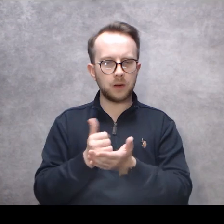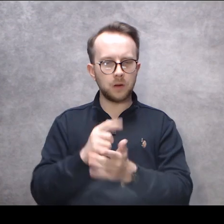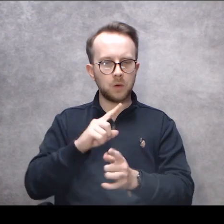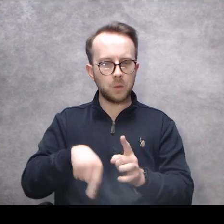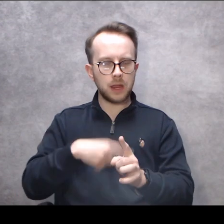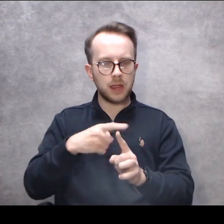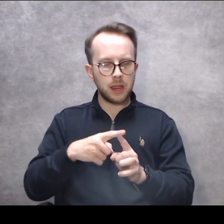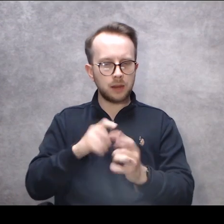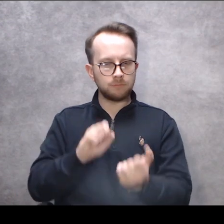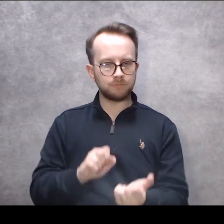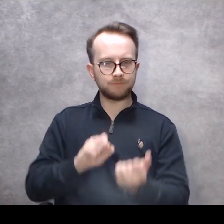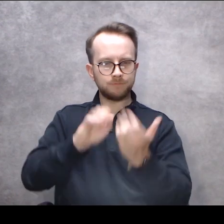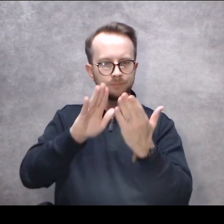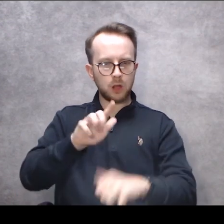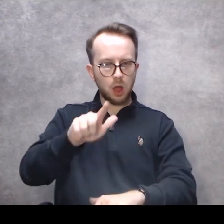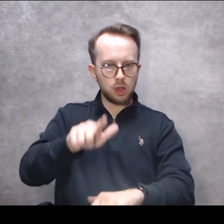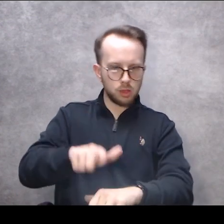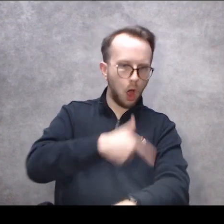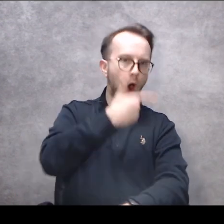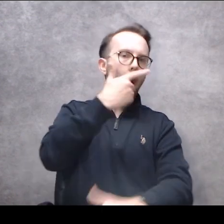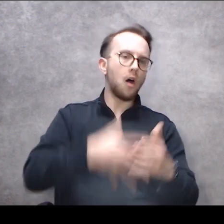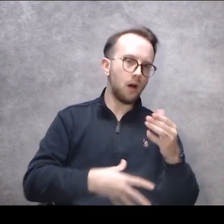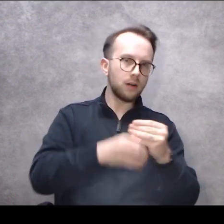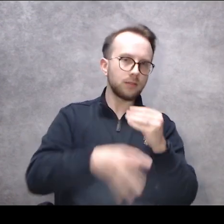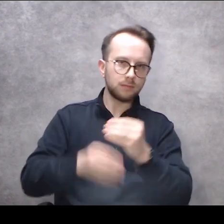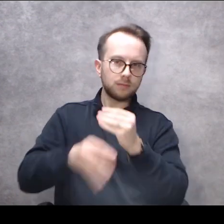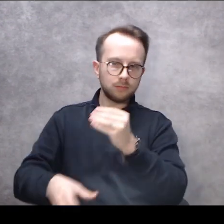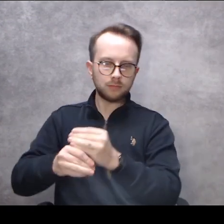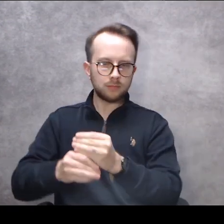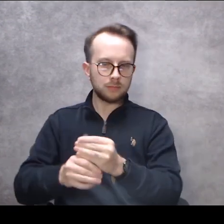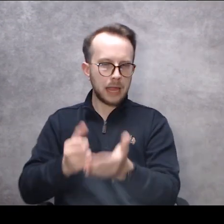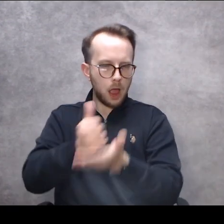to long addition?